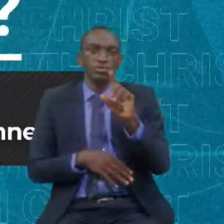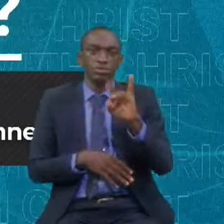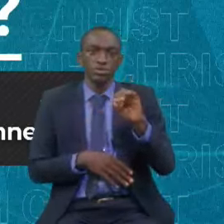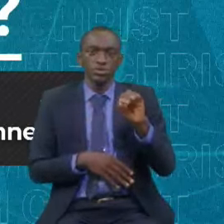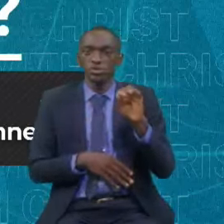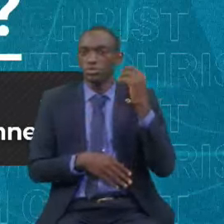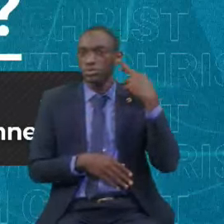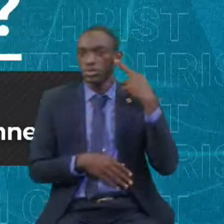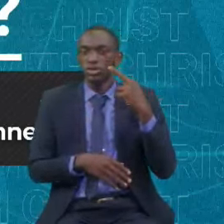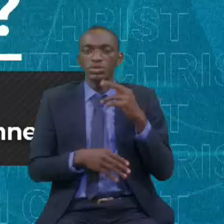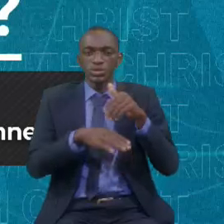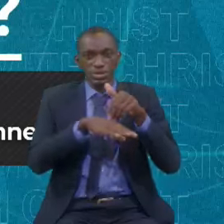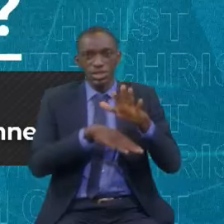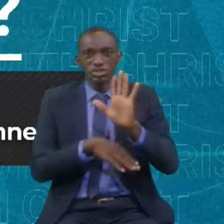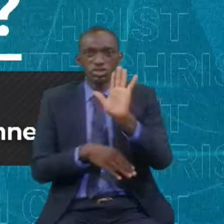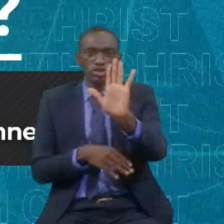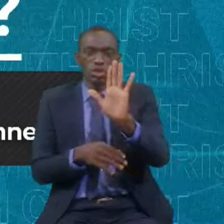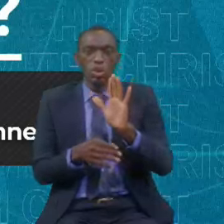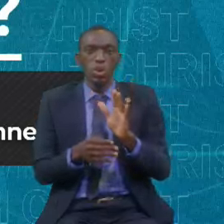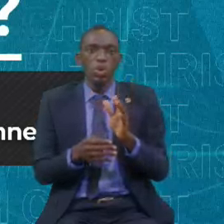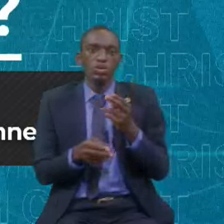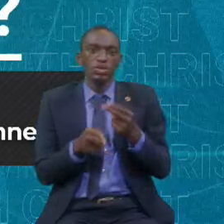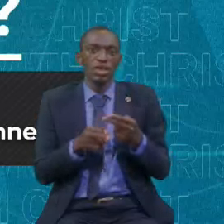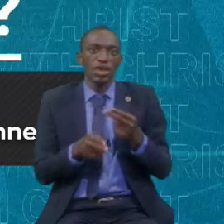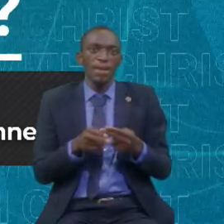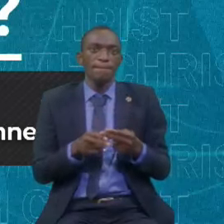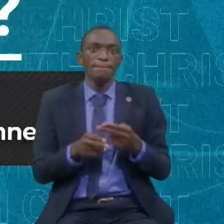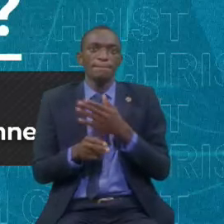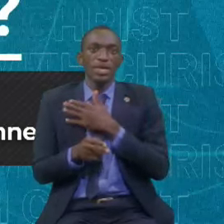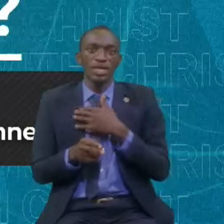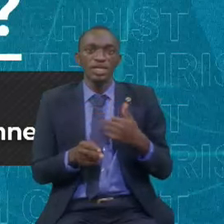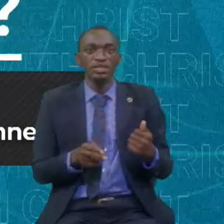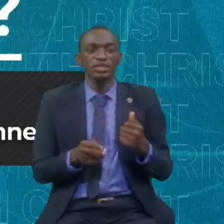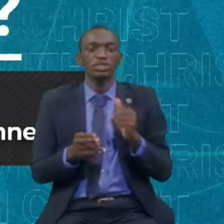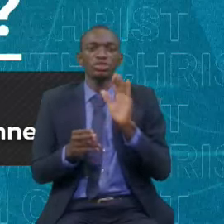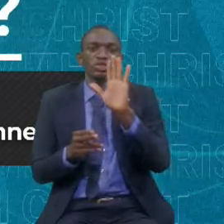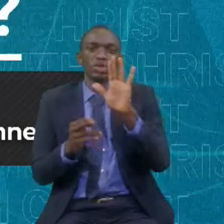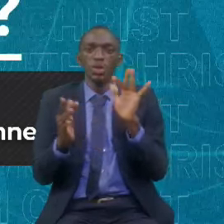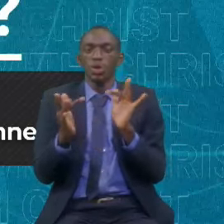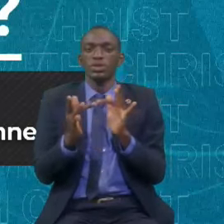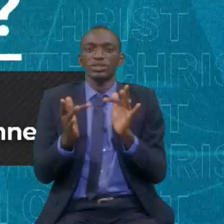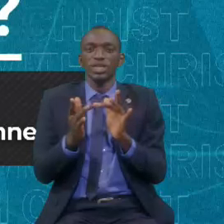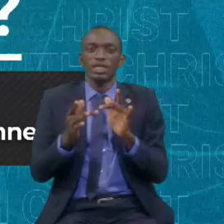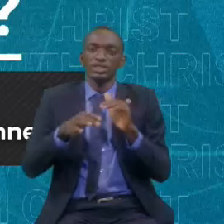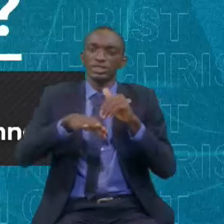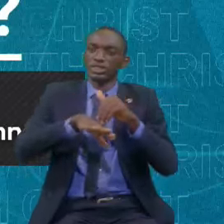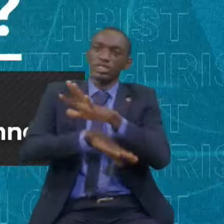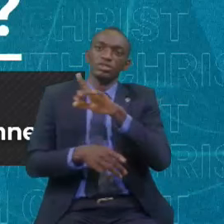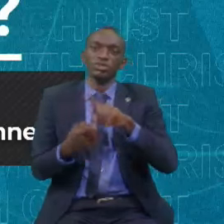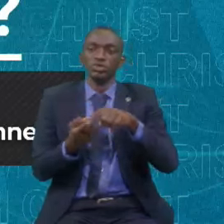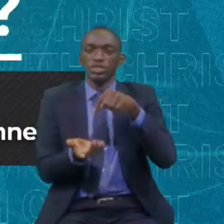and your contact address to this phone number,